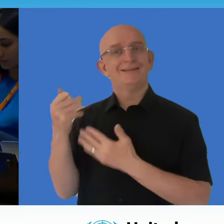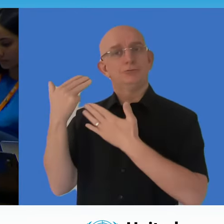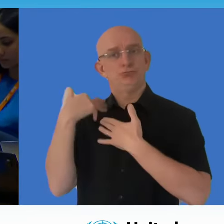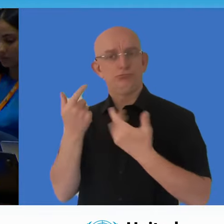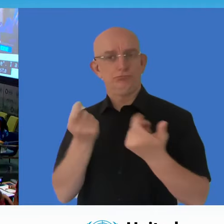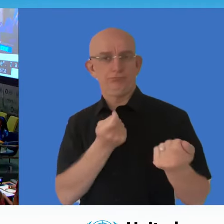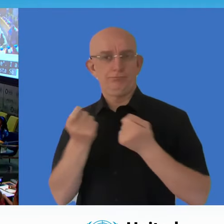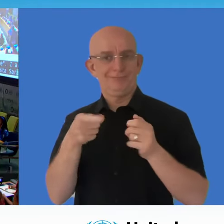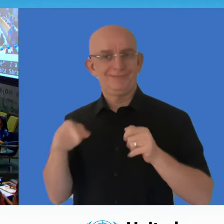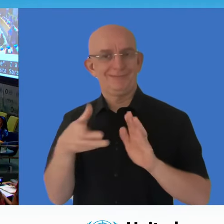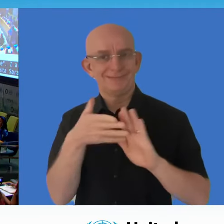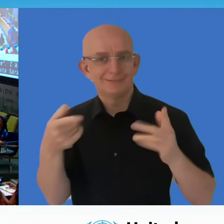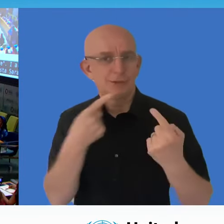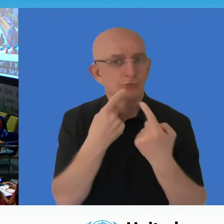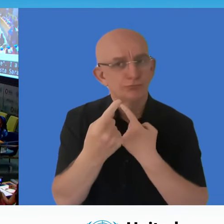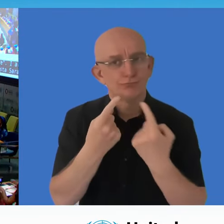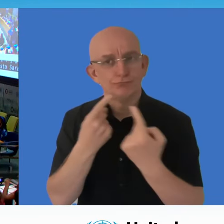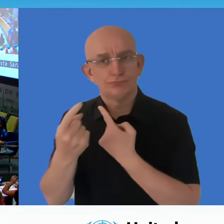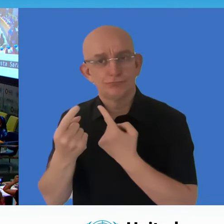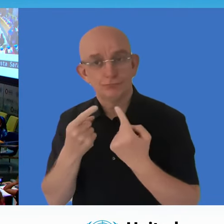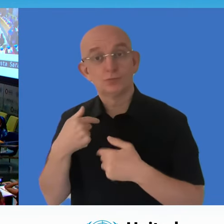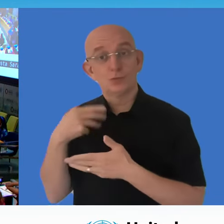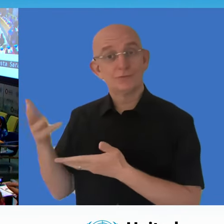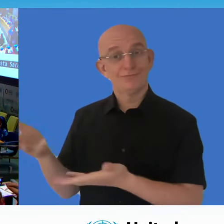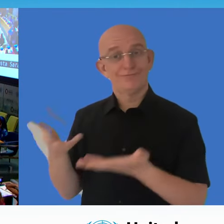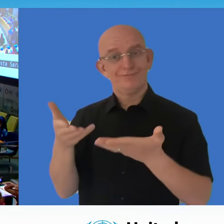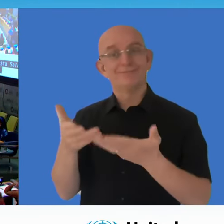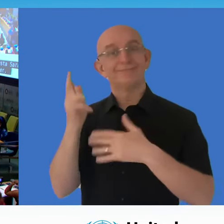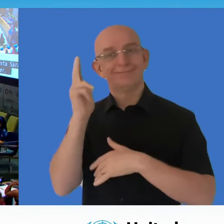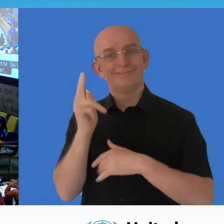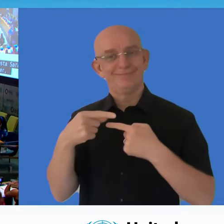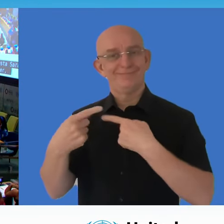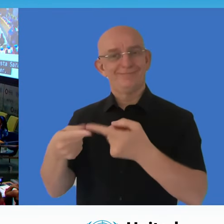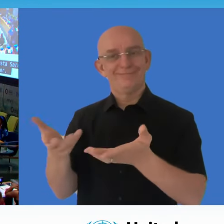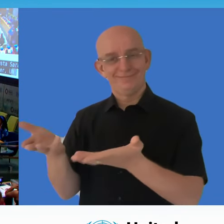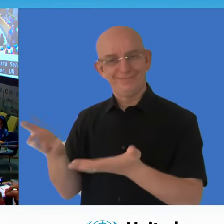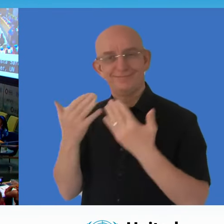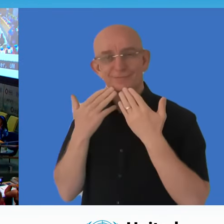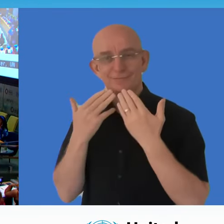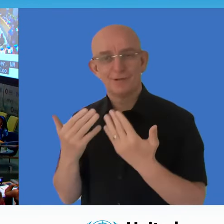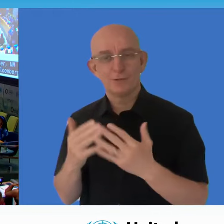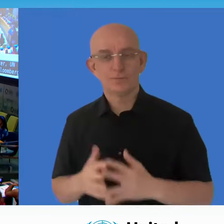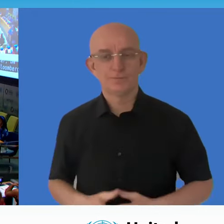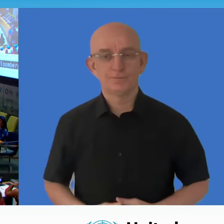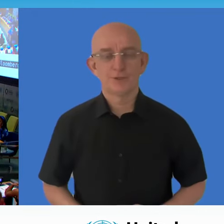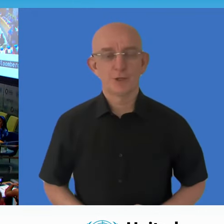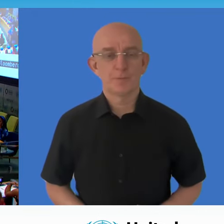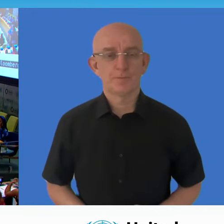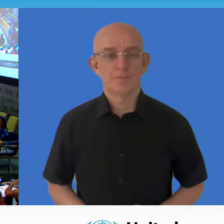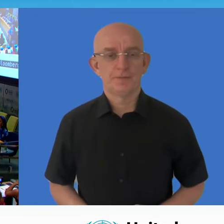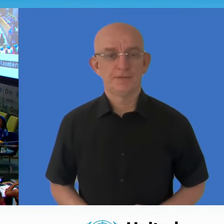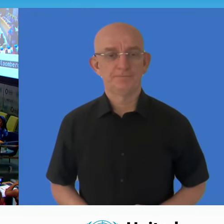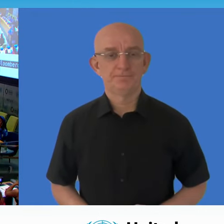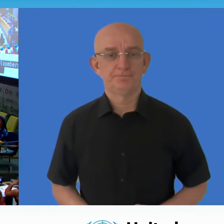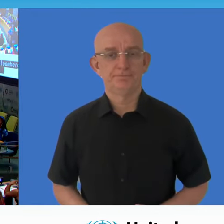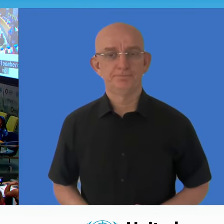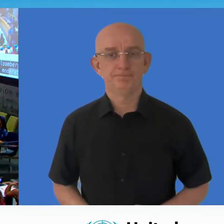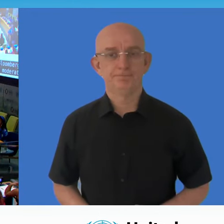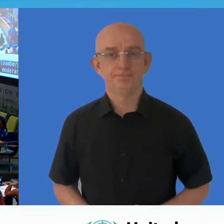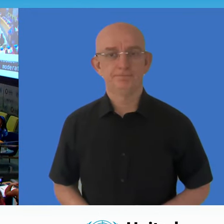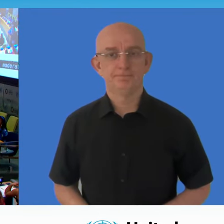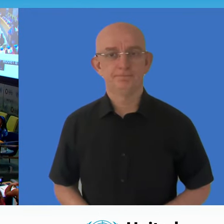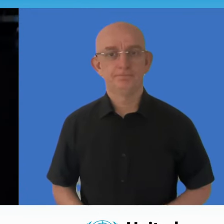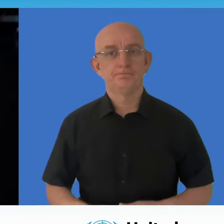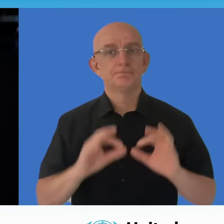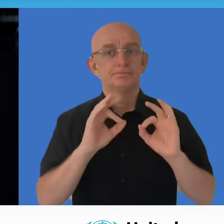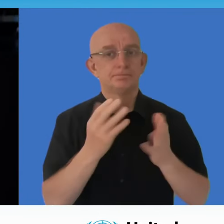the discussion. Thank you, Chair. Everyone, my name is Augusta Saraiva, and I'm the UN